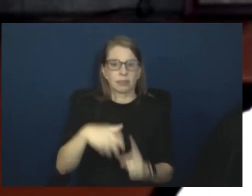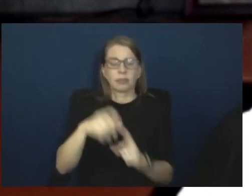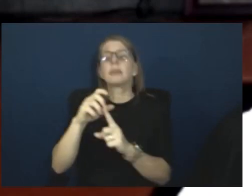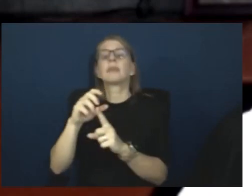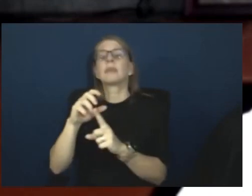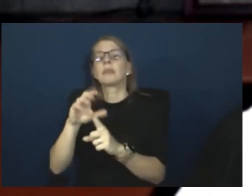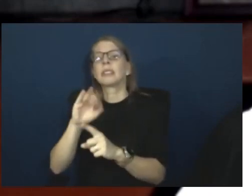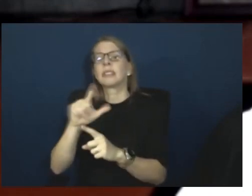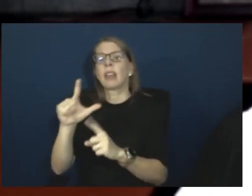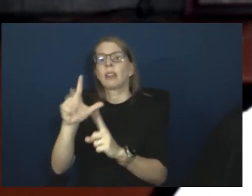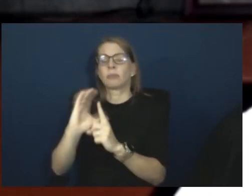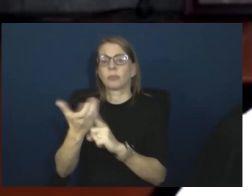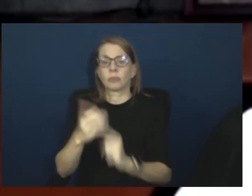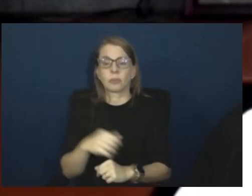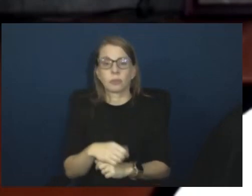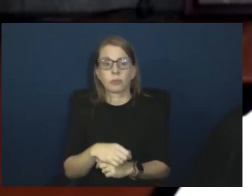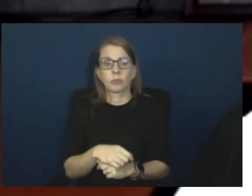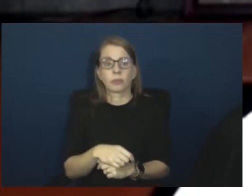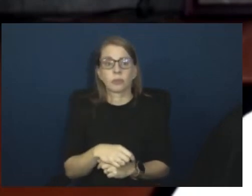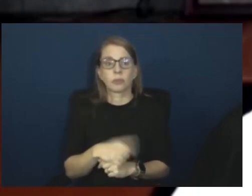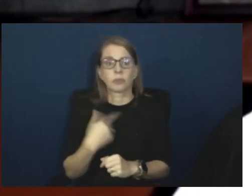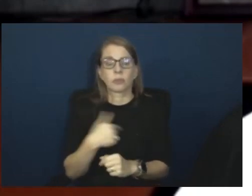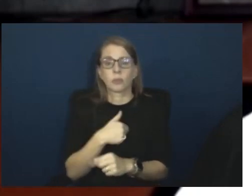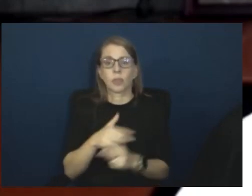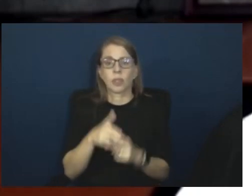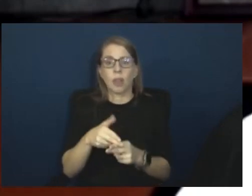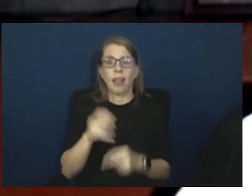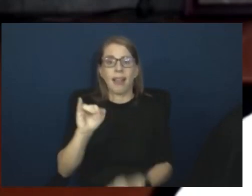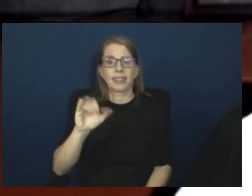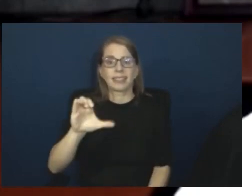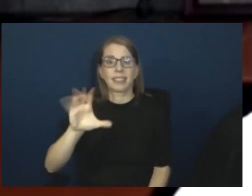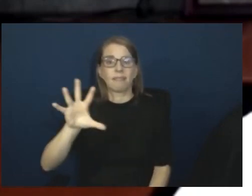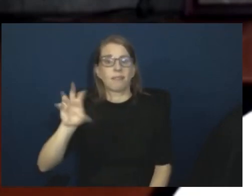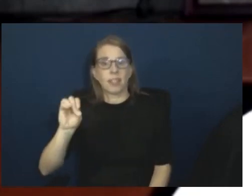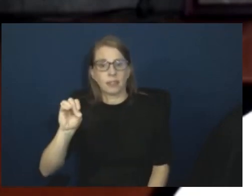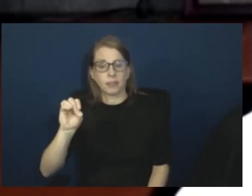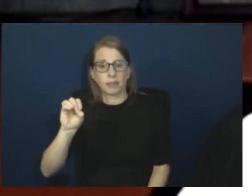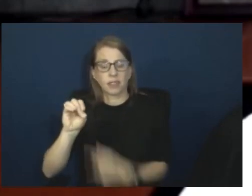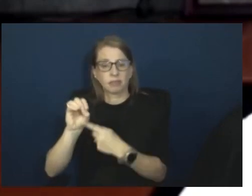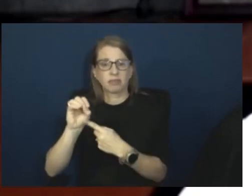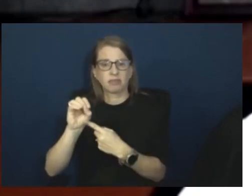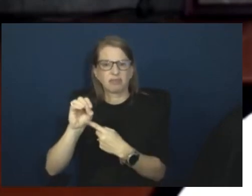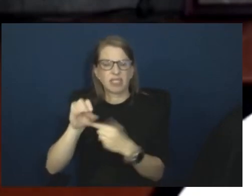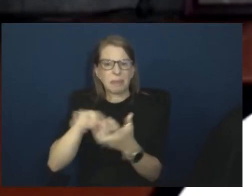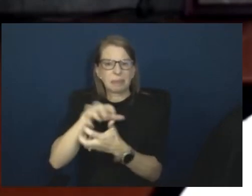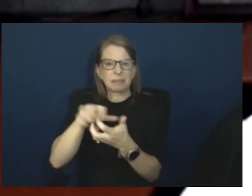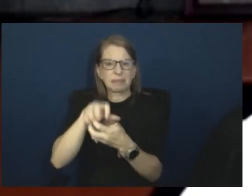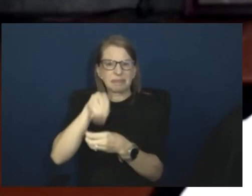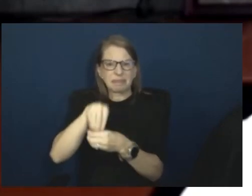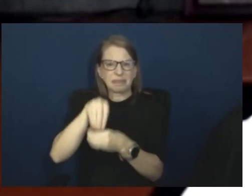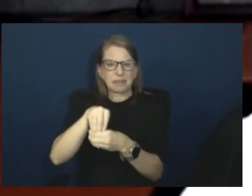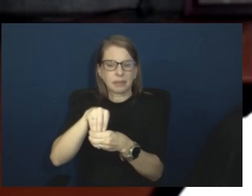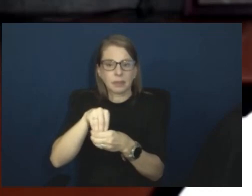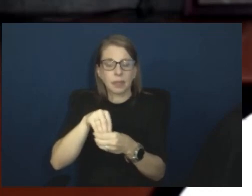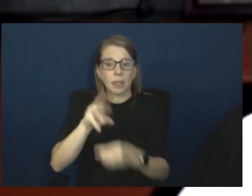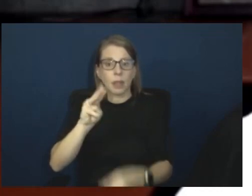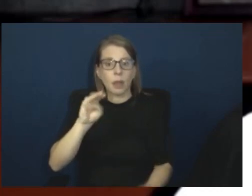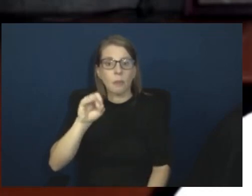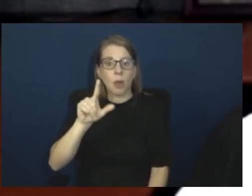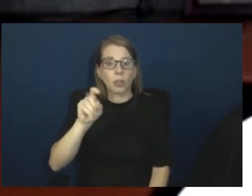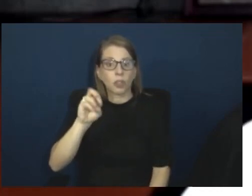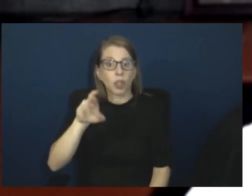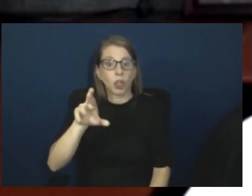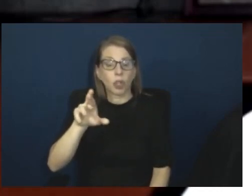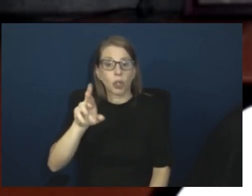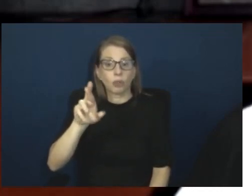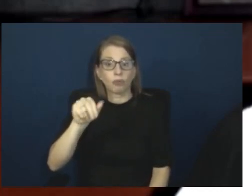efficacy, we call it IC50, inhibitory concentration, is in the micromolar range, which is not very